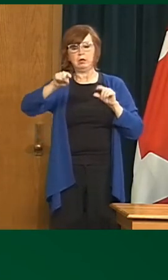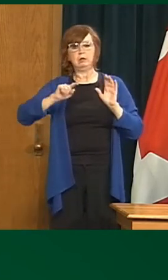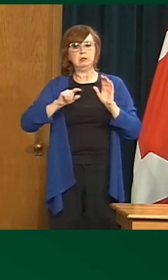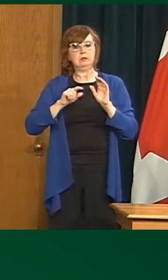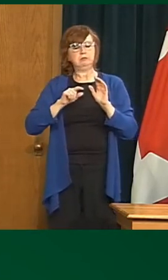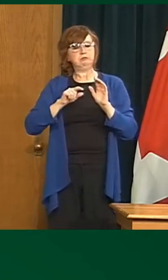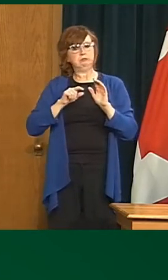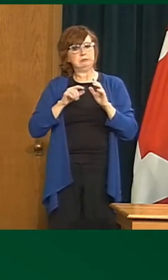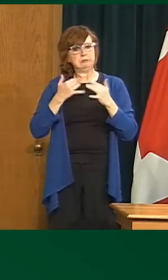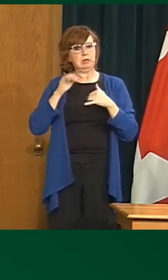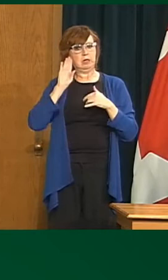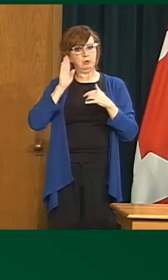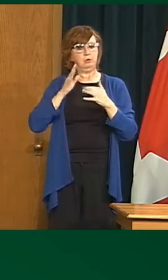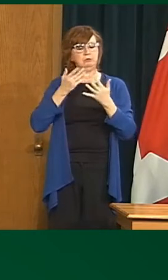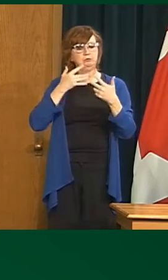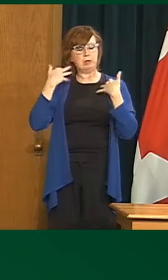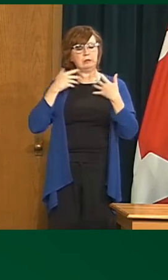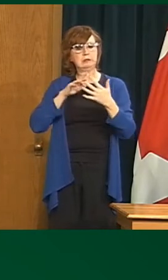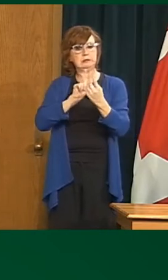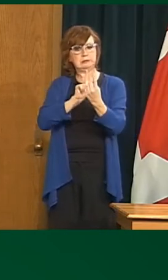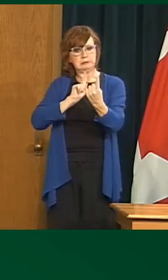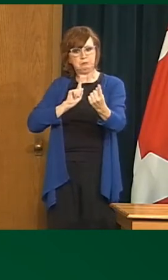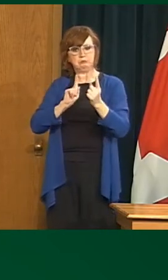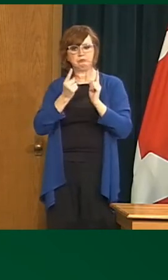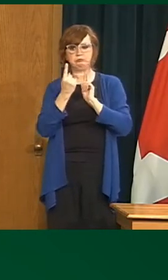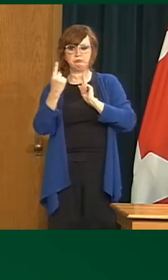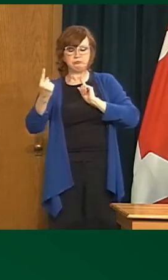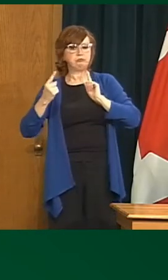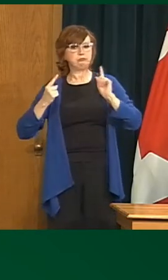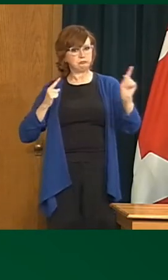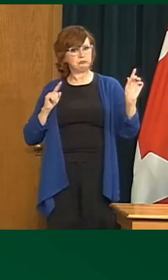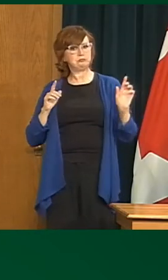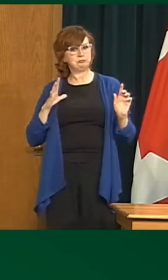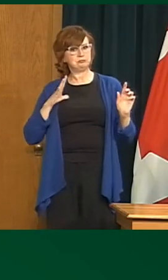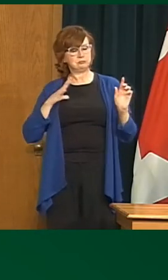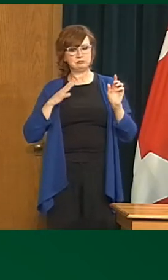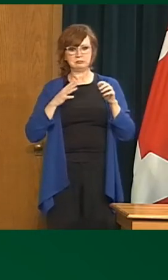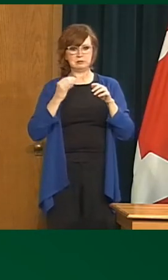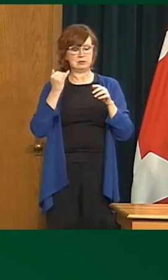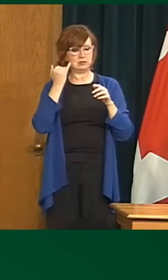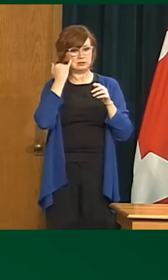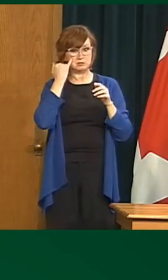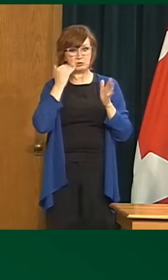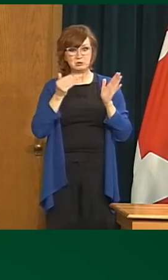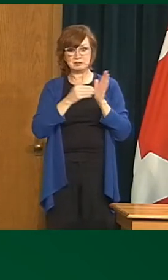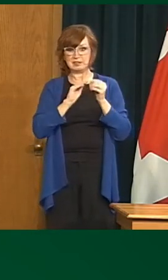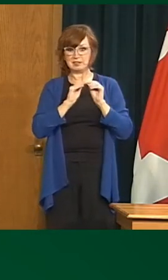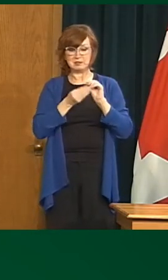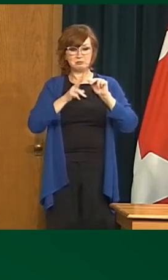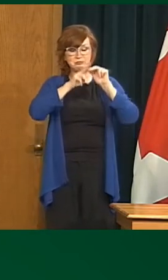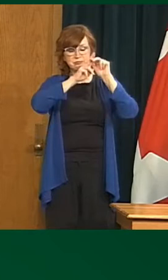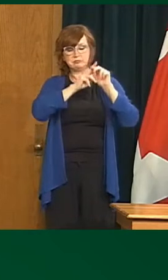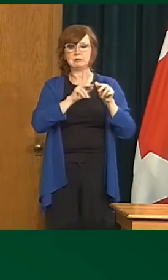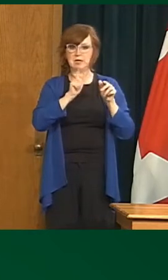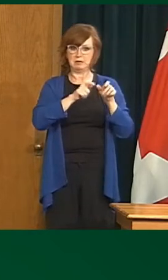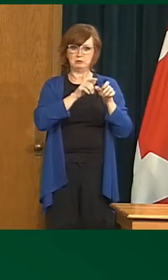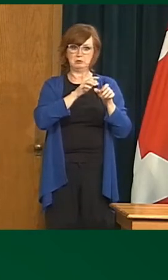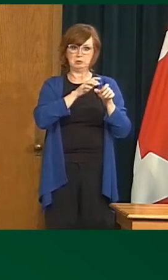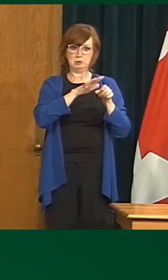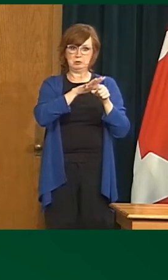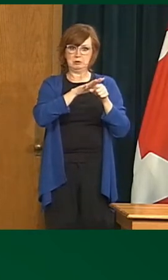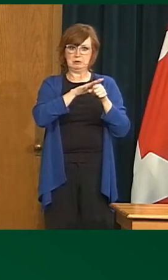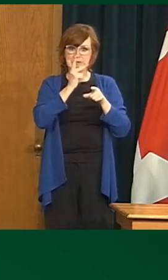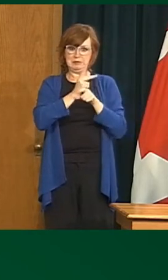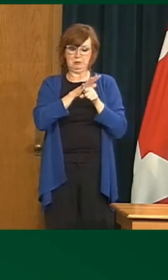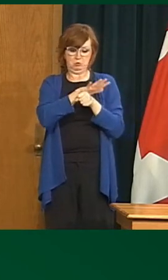a cluster or an outbreak, that will then have to be managed within the context of the or the setting in which that has happened. And again,